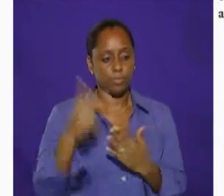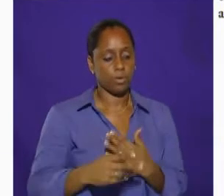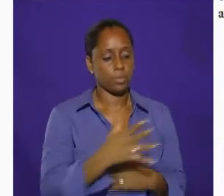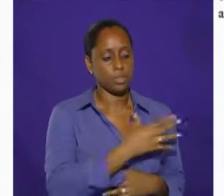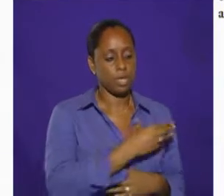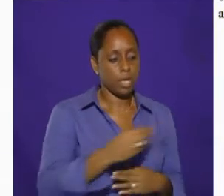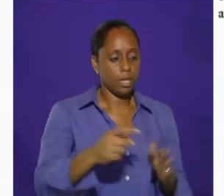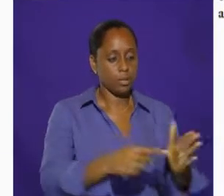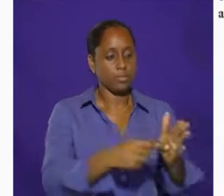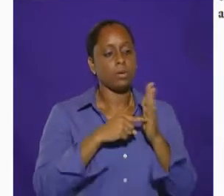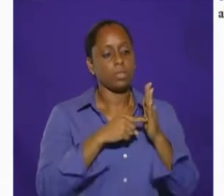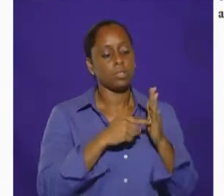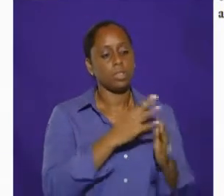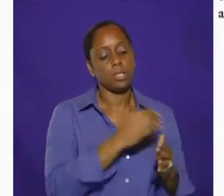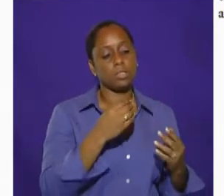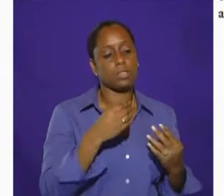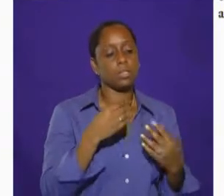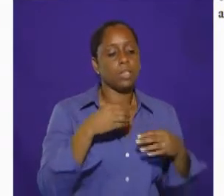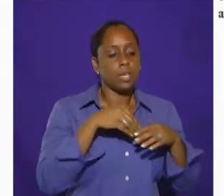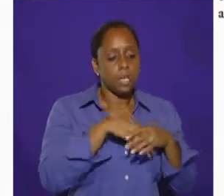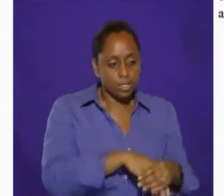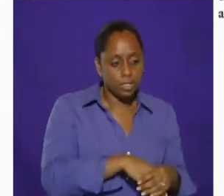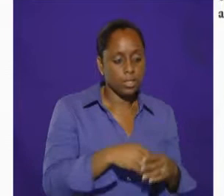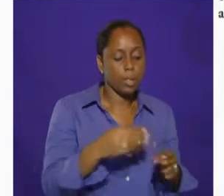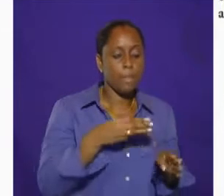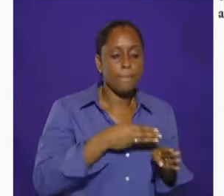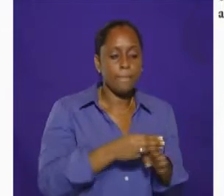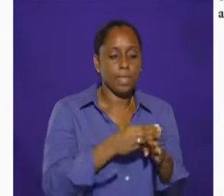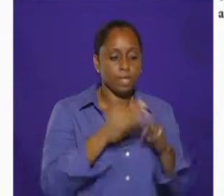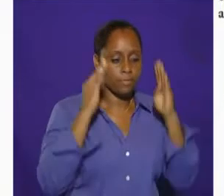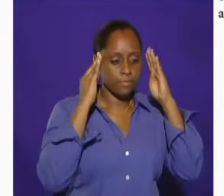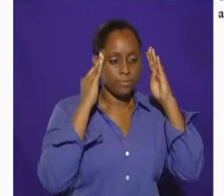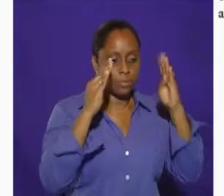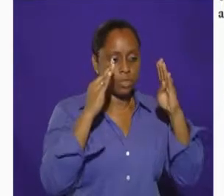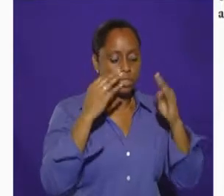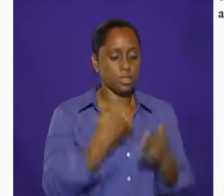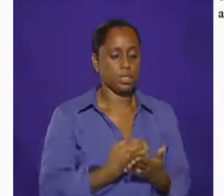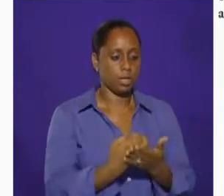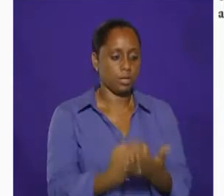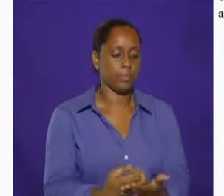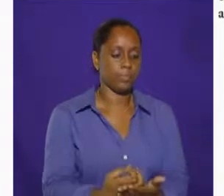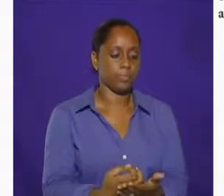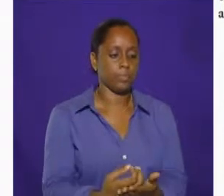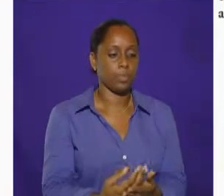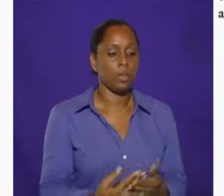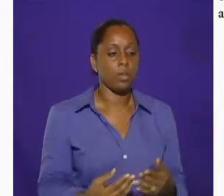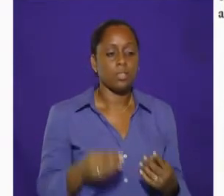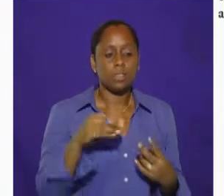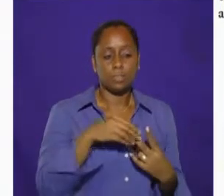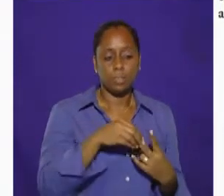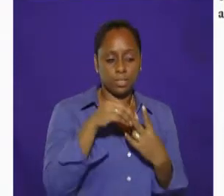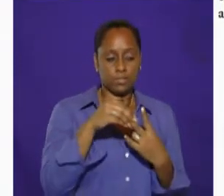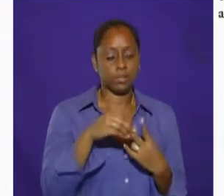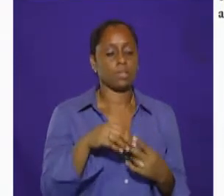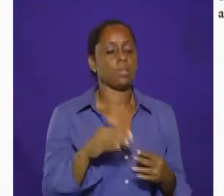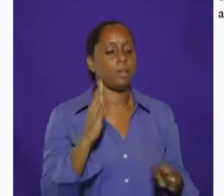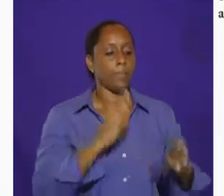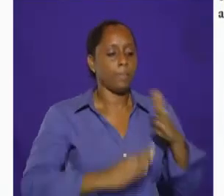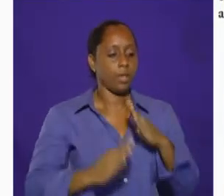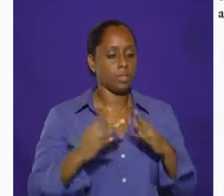and policies, and to engage the main actors in key economic sectors. More